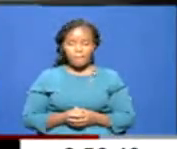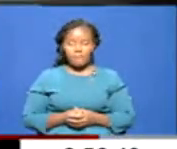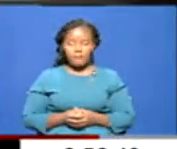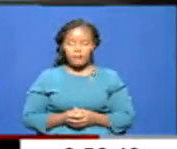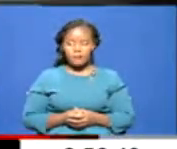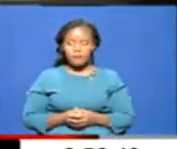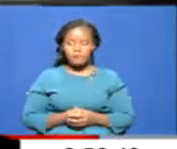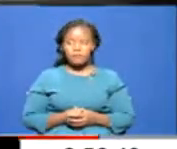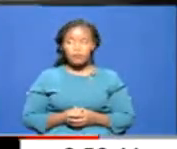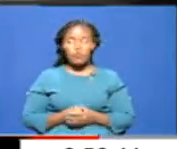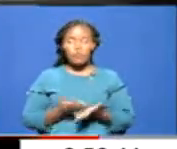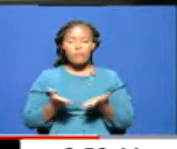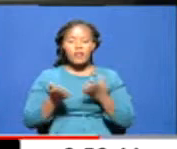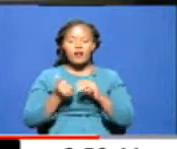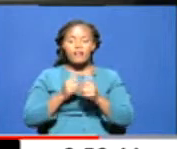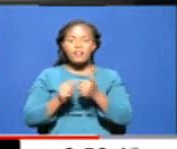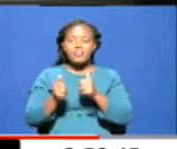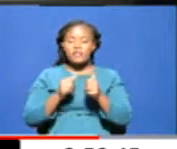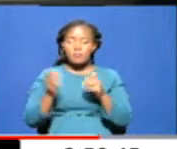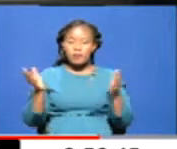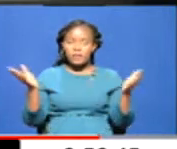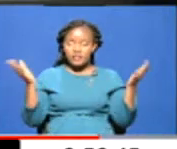Oh, that's it for sports tonight, but visit